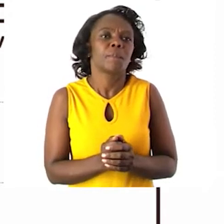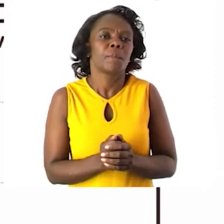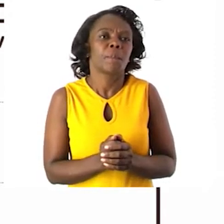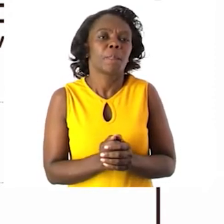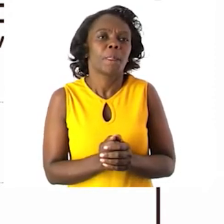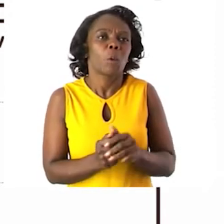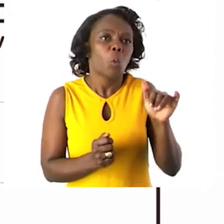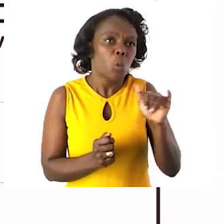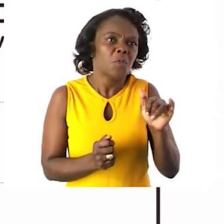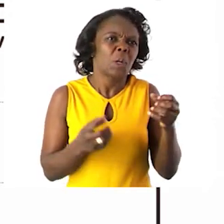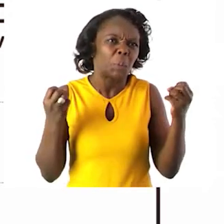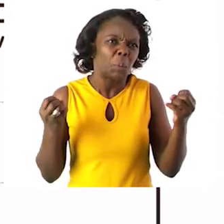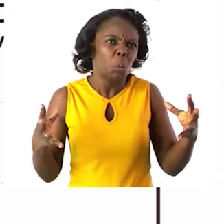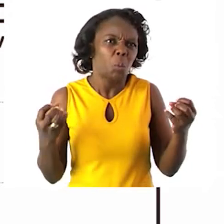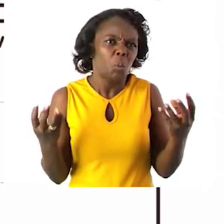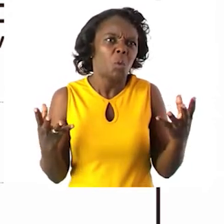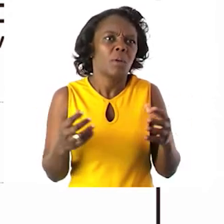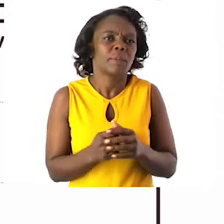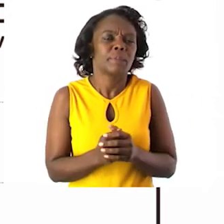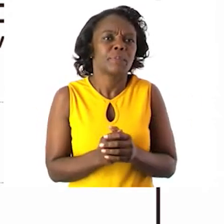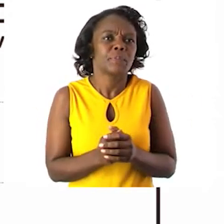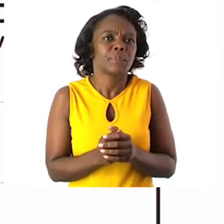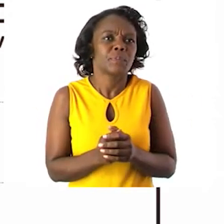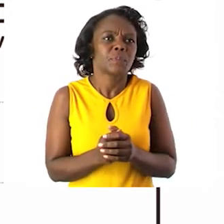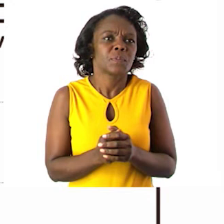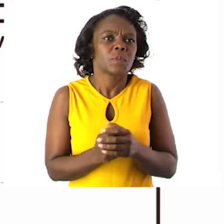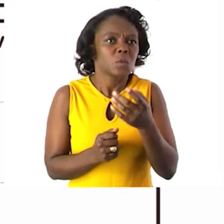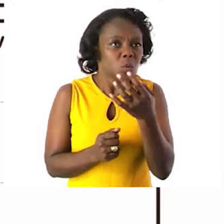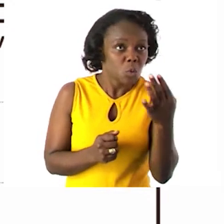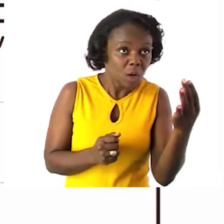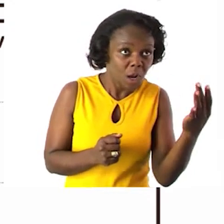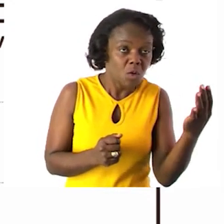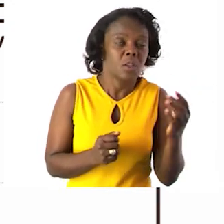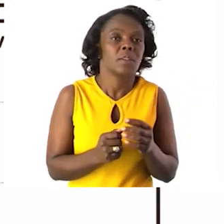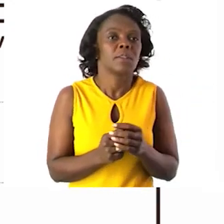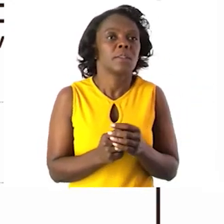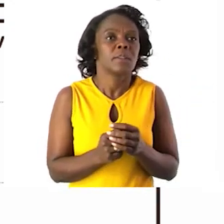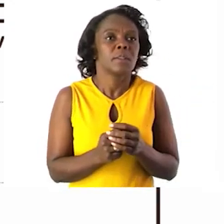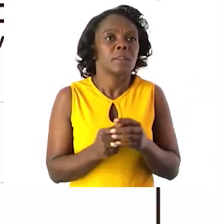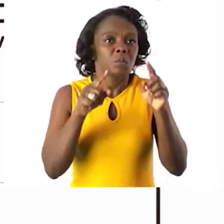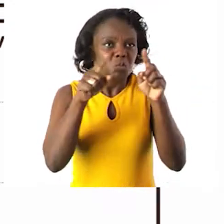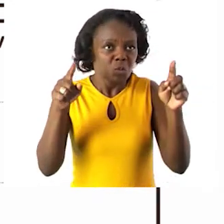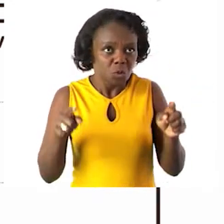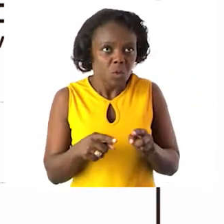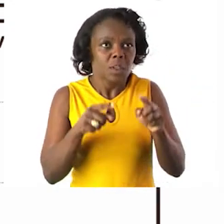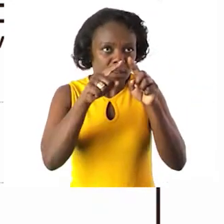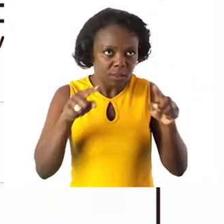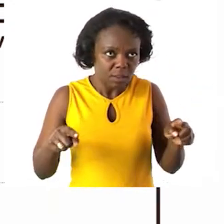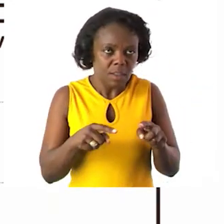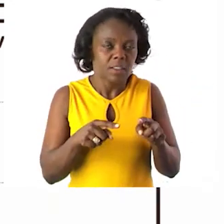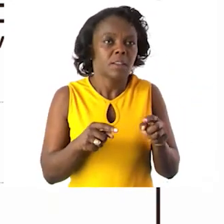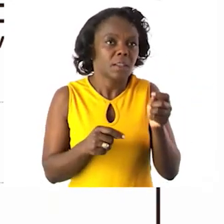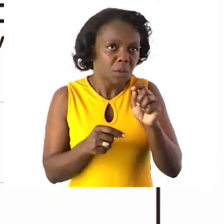more than the triangles? What do you do there? What do you think we do there? You have to find out for me. I'm going to check on you